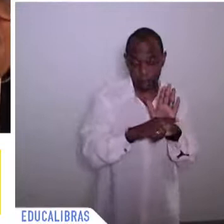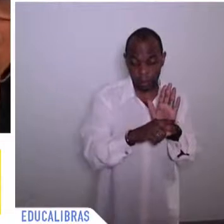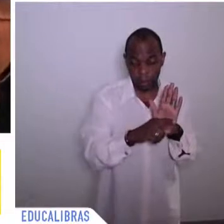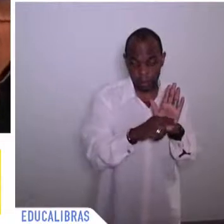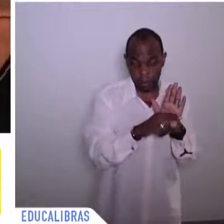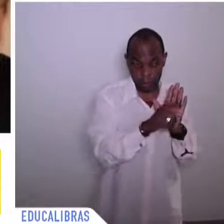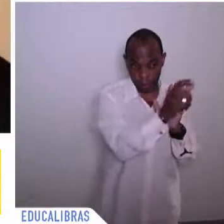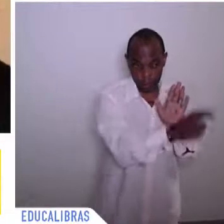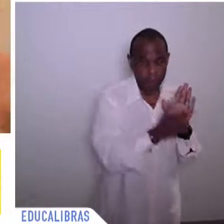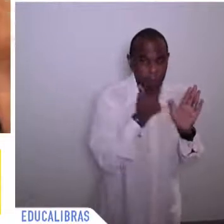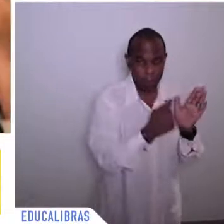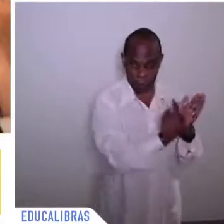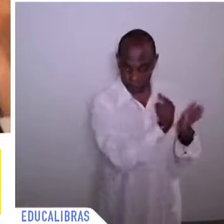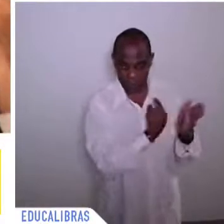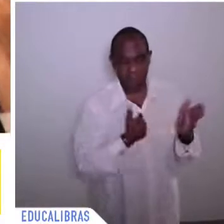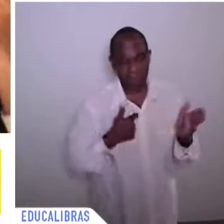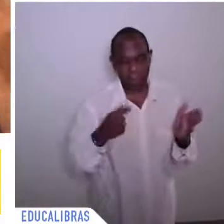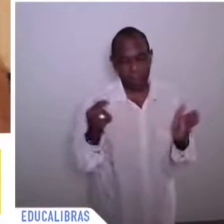trouble.